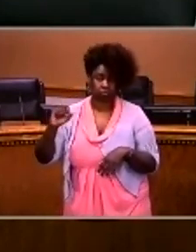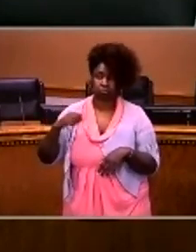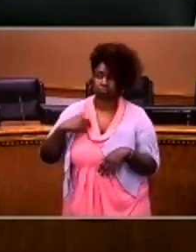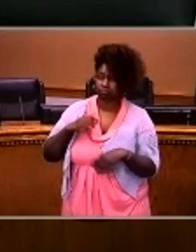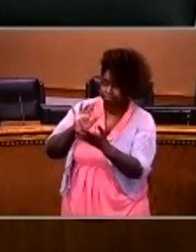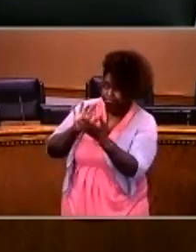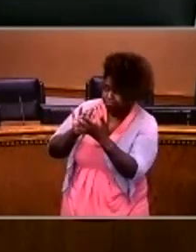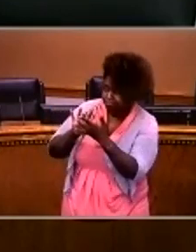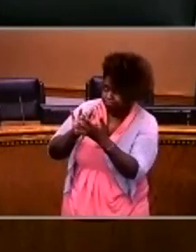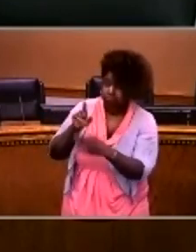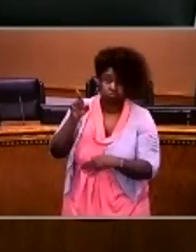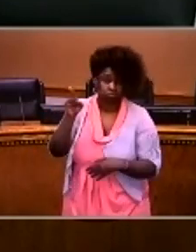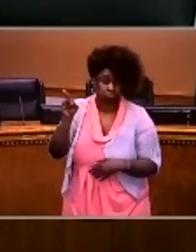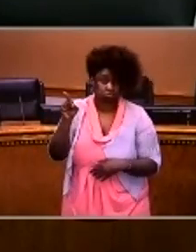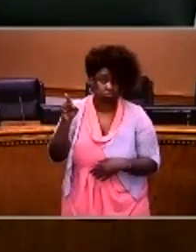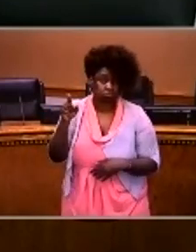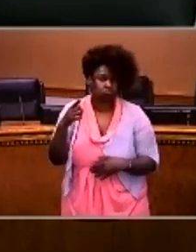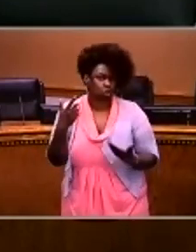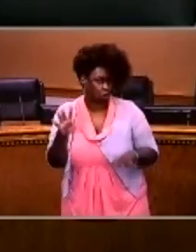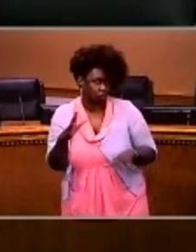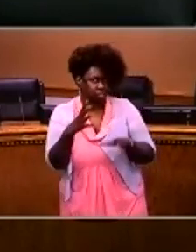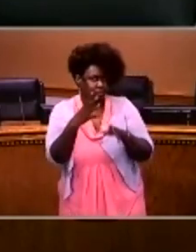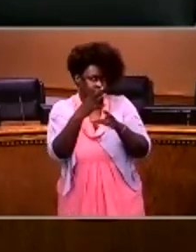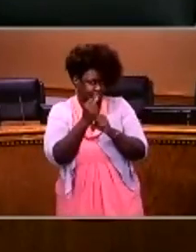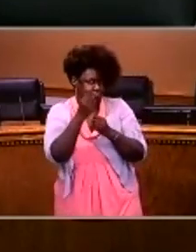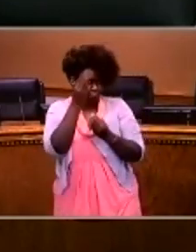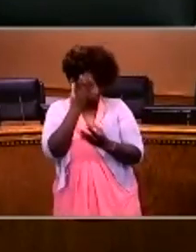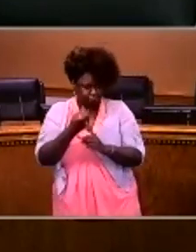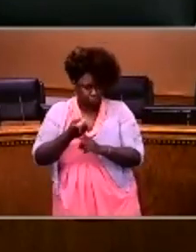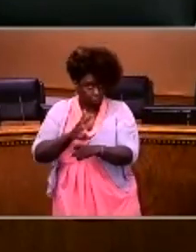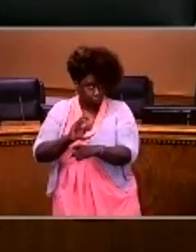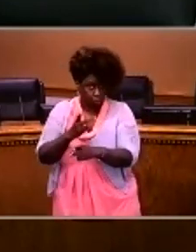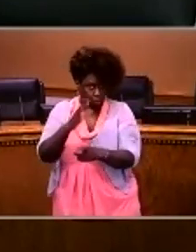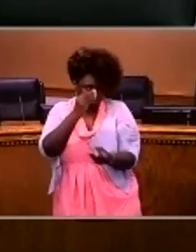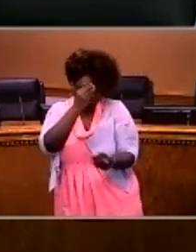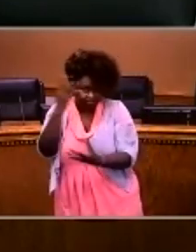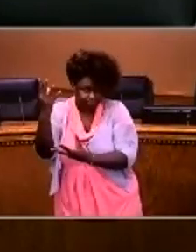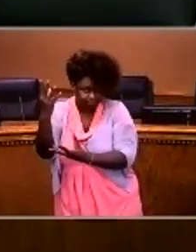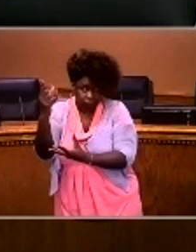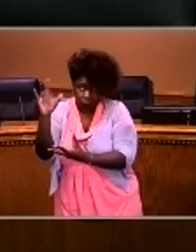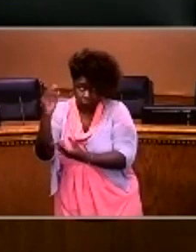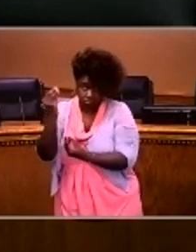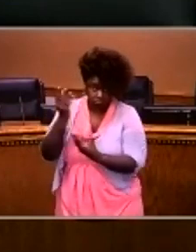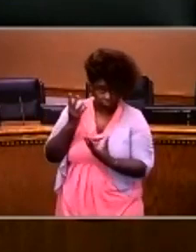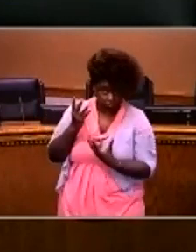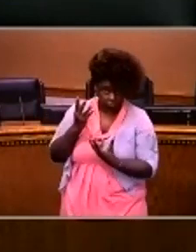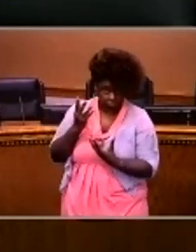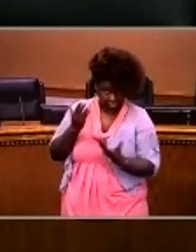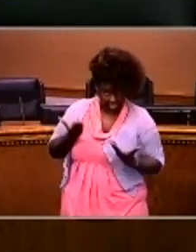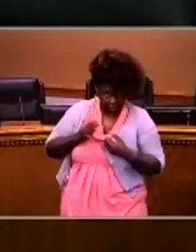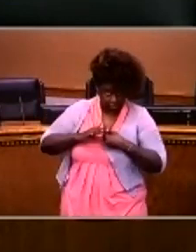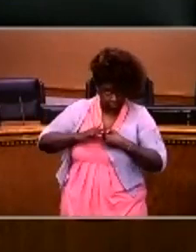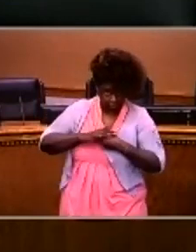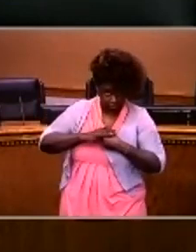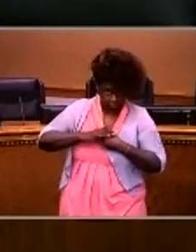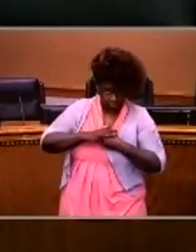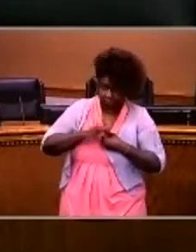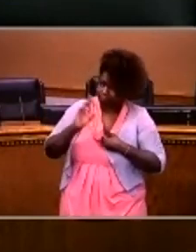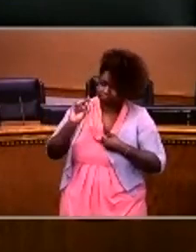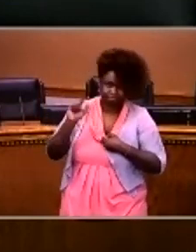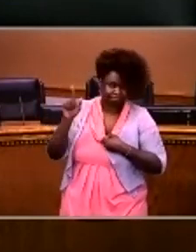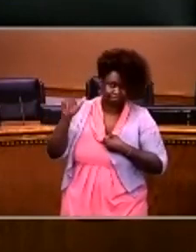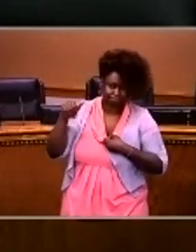received the data from the site, but they have not yet been able to process that and share it with us as the local health department. So we